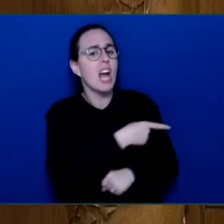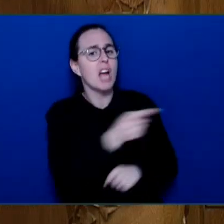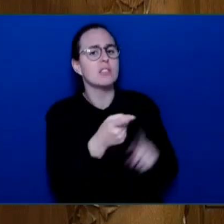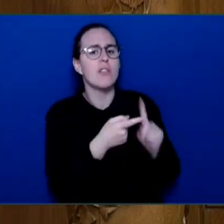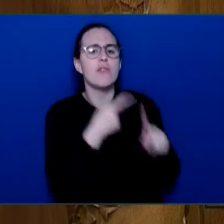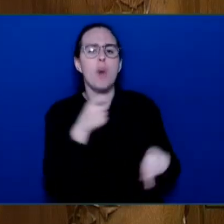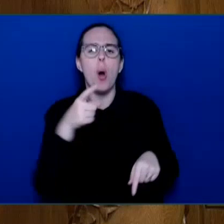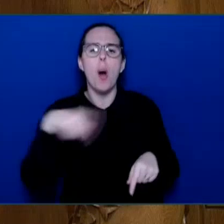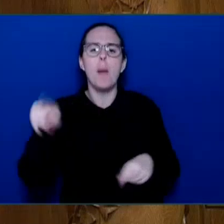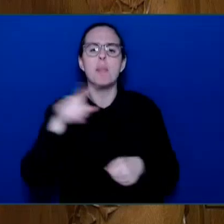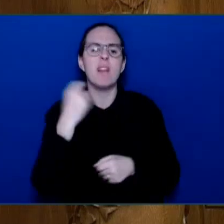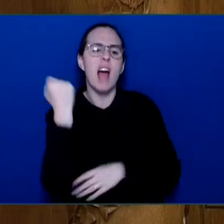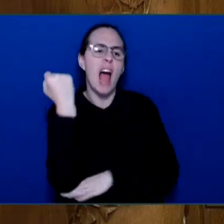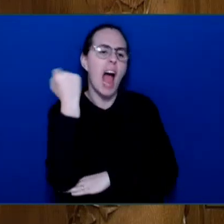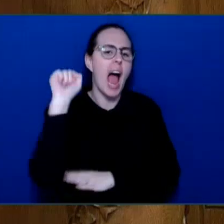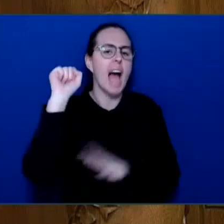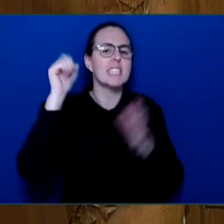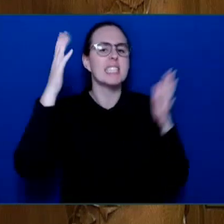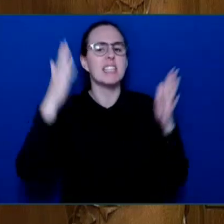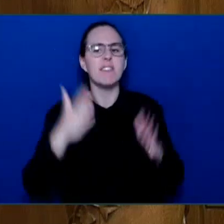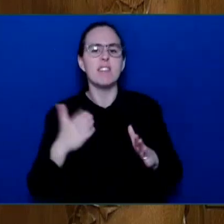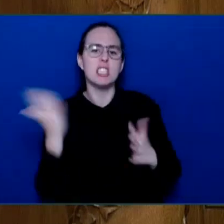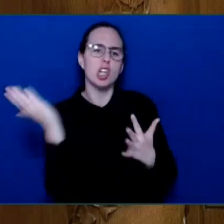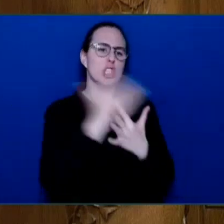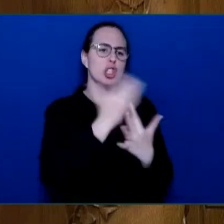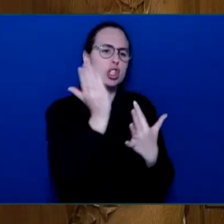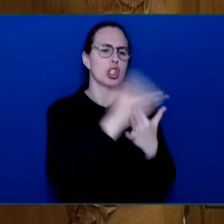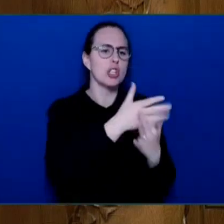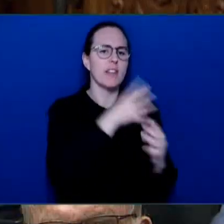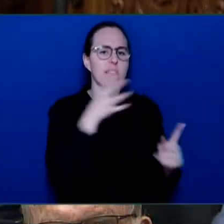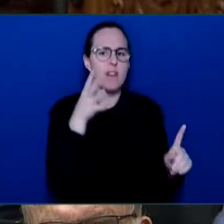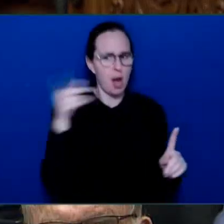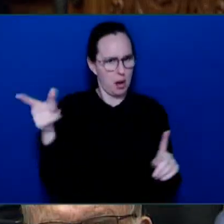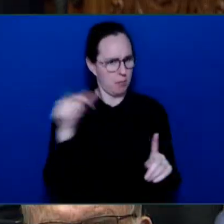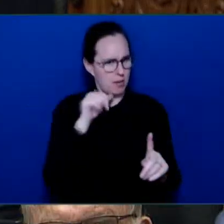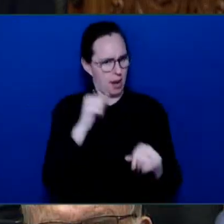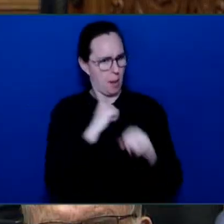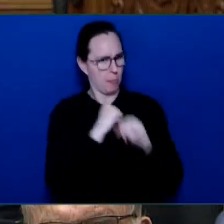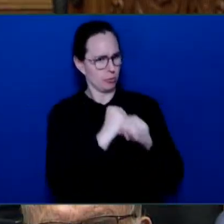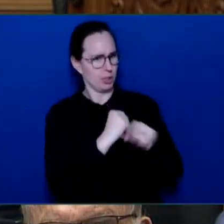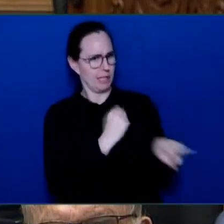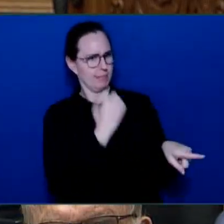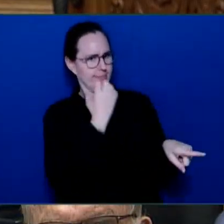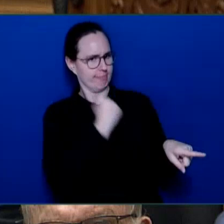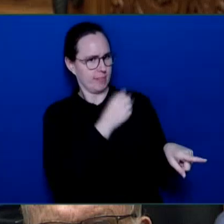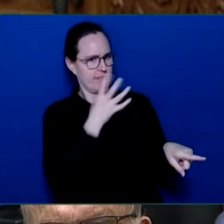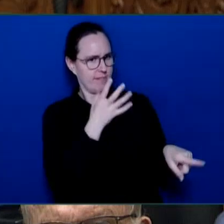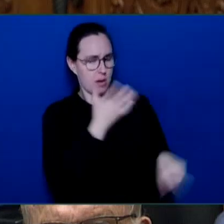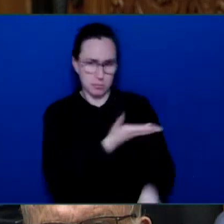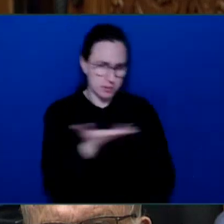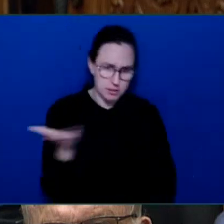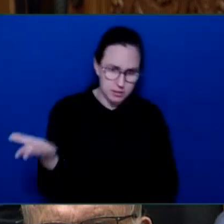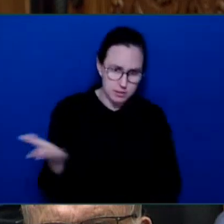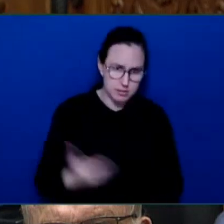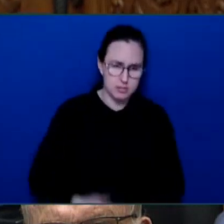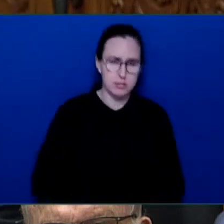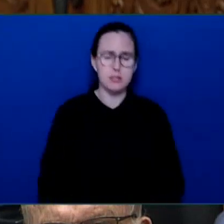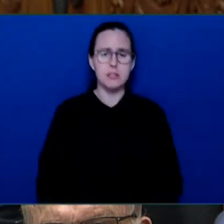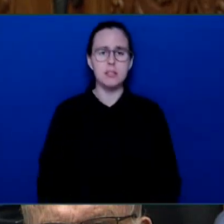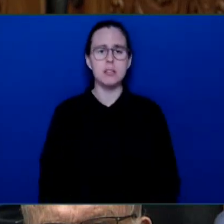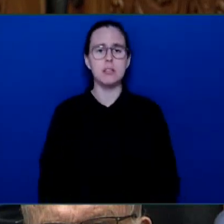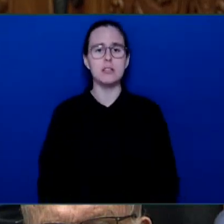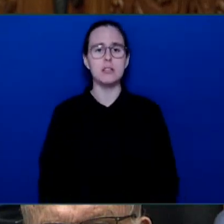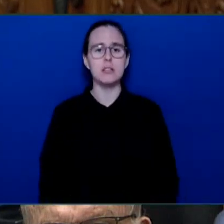Thank you, member, for the question. Mr. Speaker, our government fully respects the rights of British Columbians to